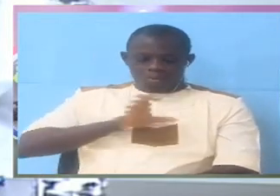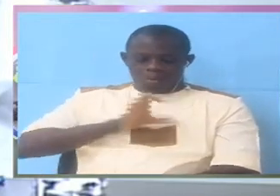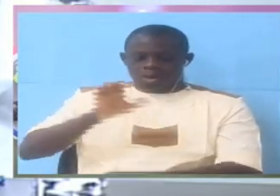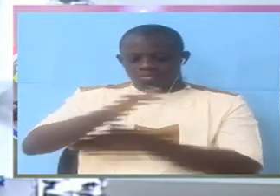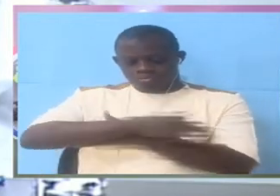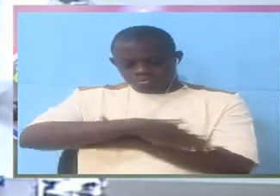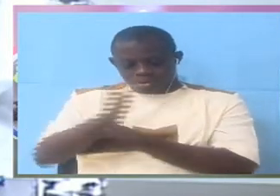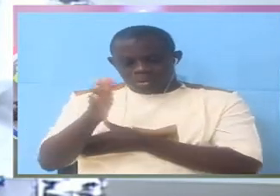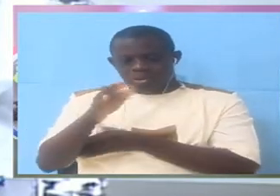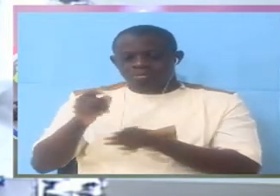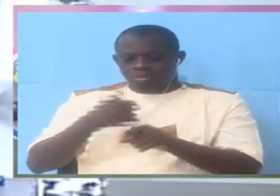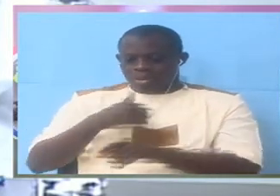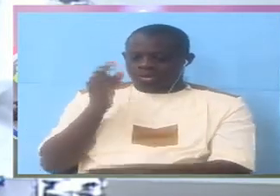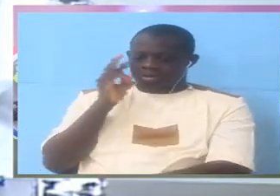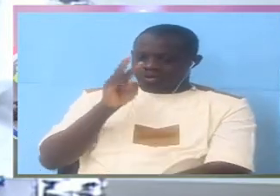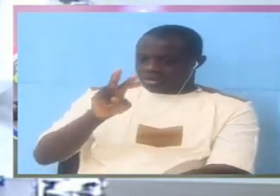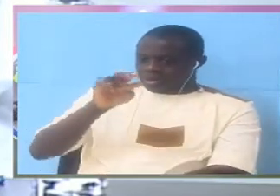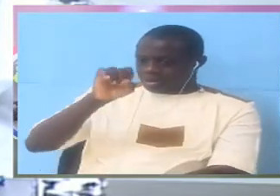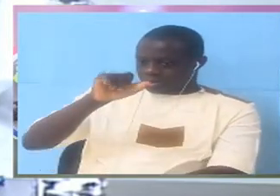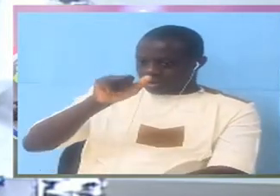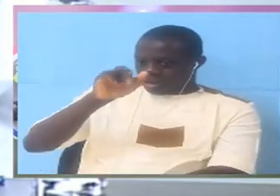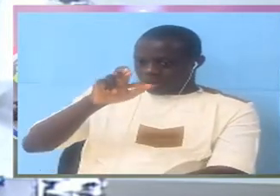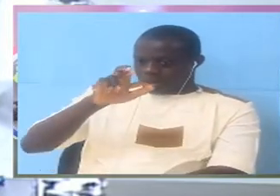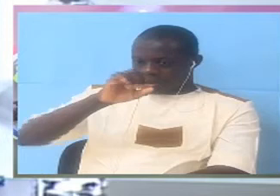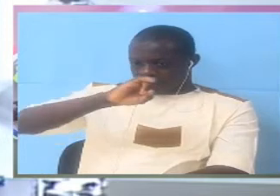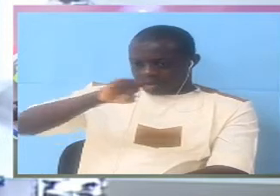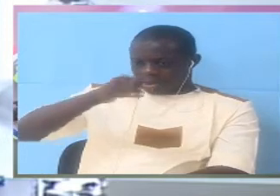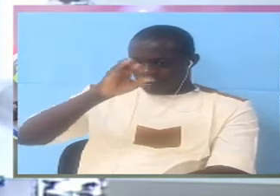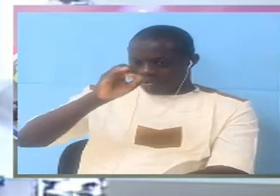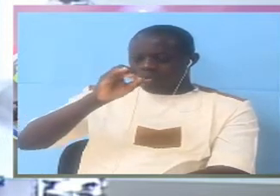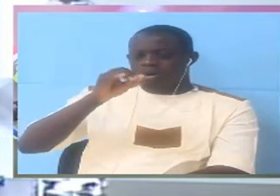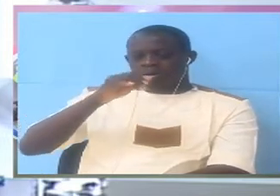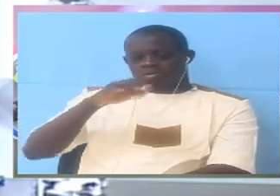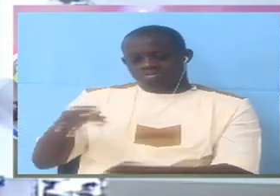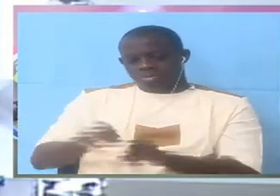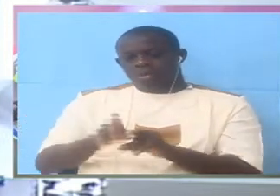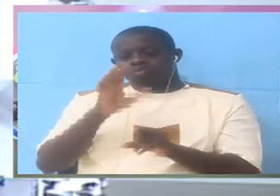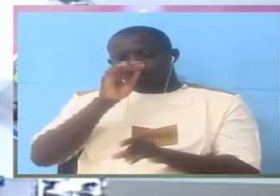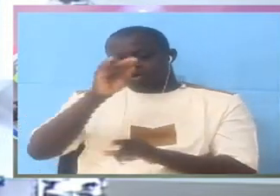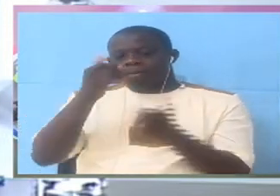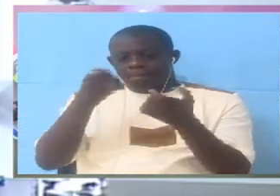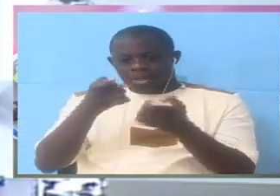saw Sajo. They said, in Mandinka, K Nate.